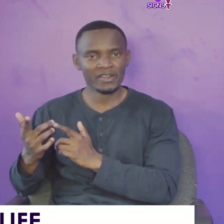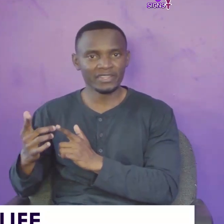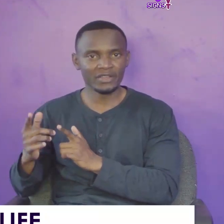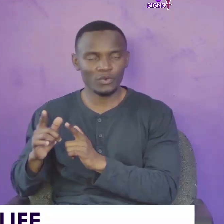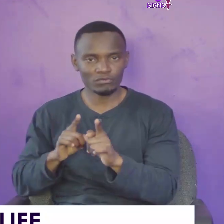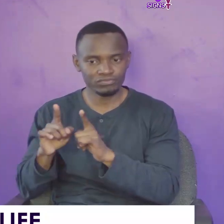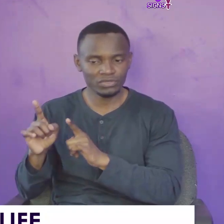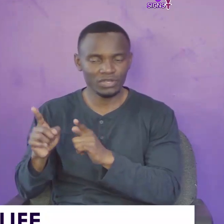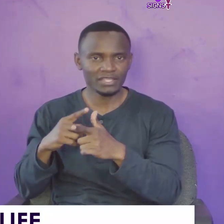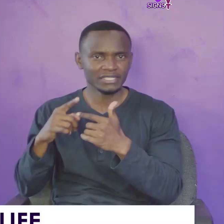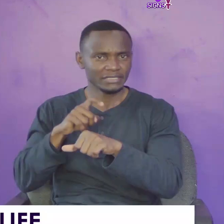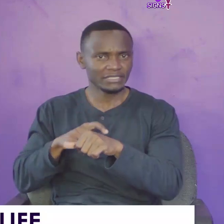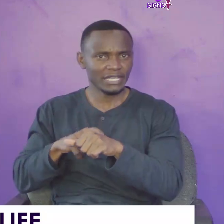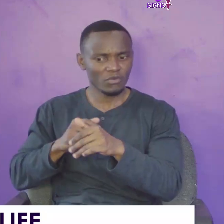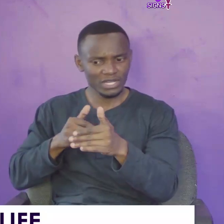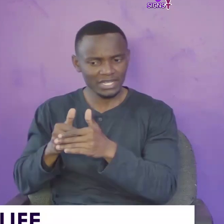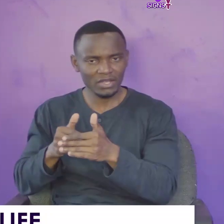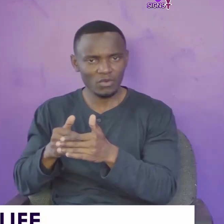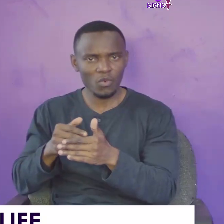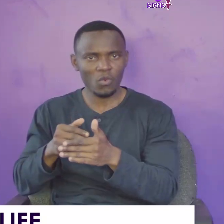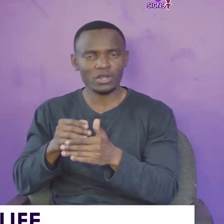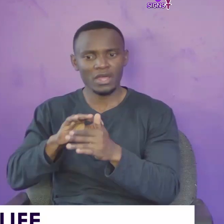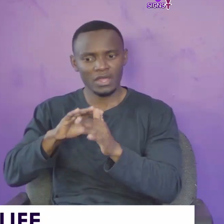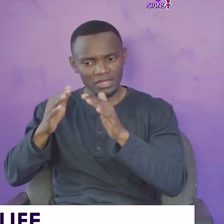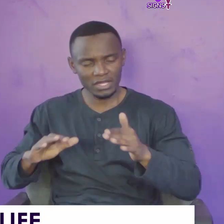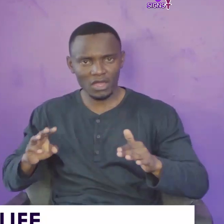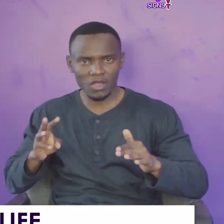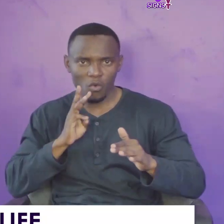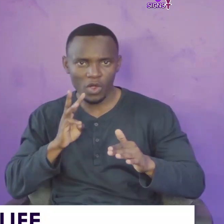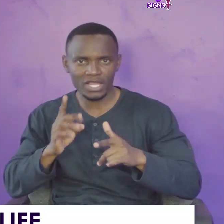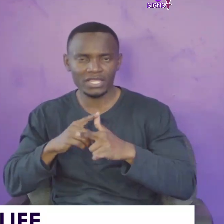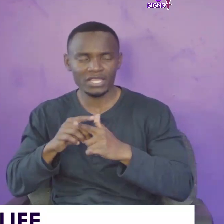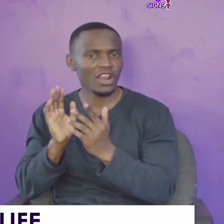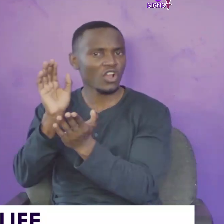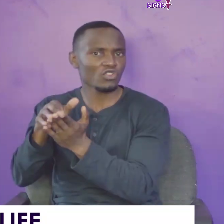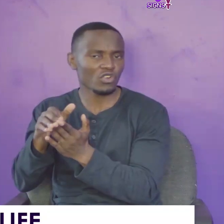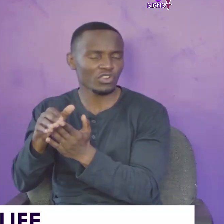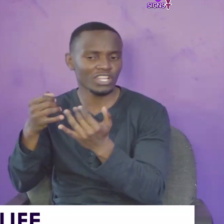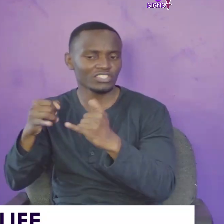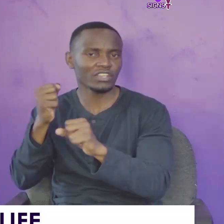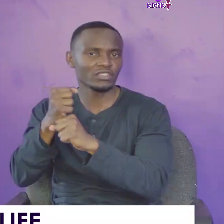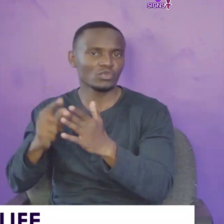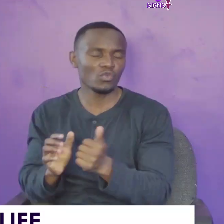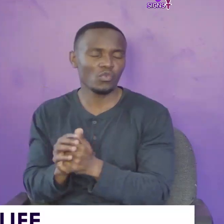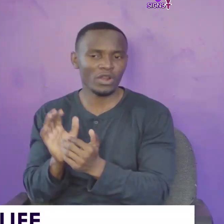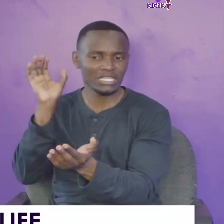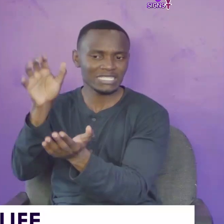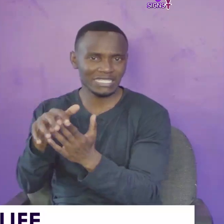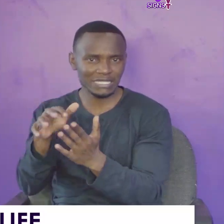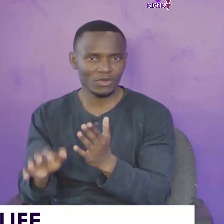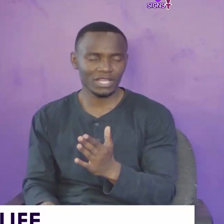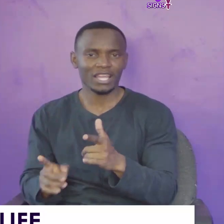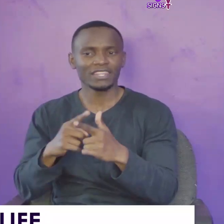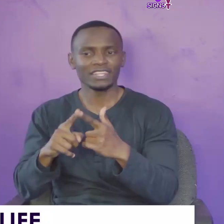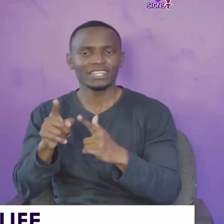closer to the water, a crocodile came out and tried to reach for his leg. And then he shouted to the